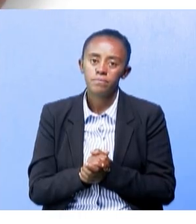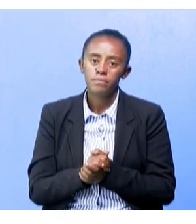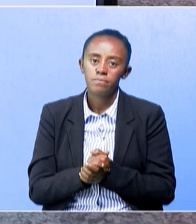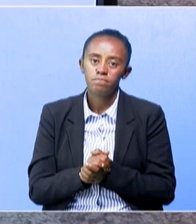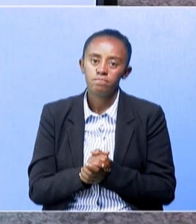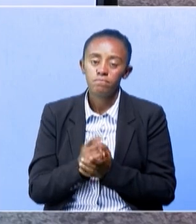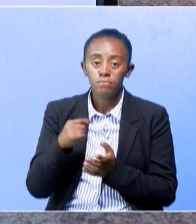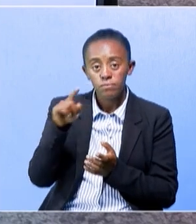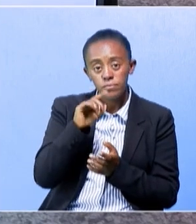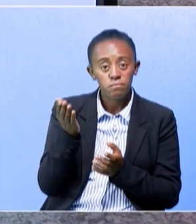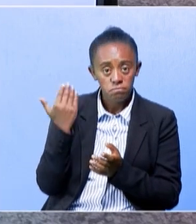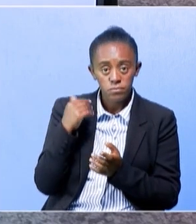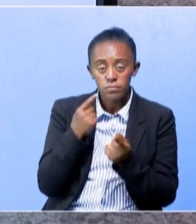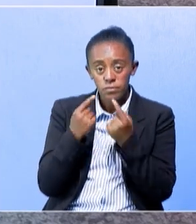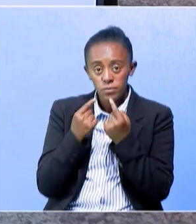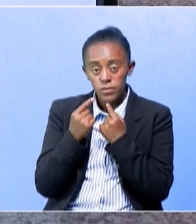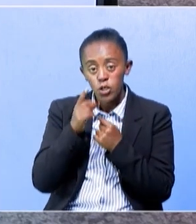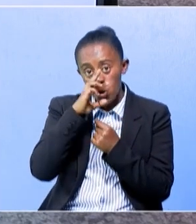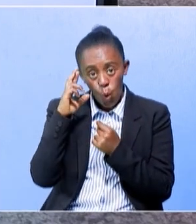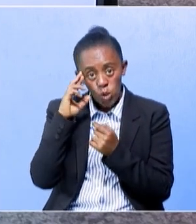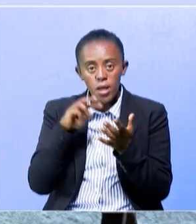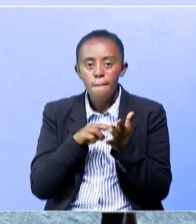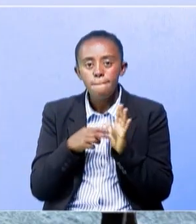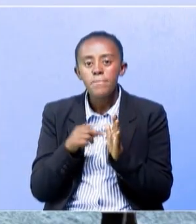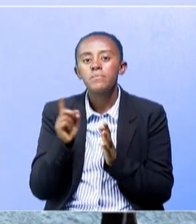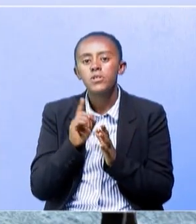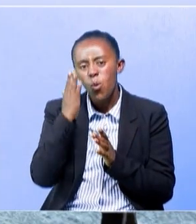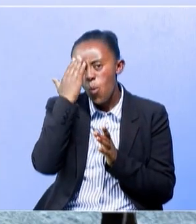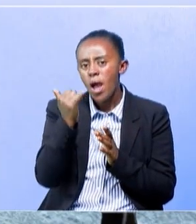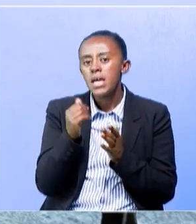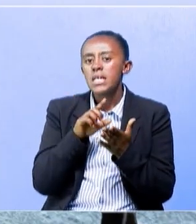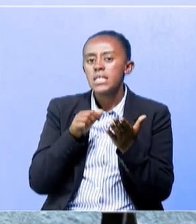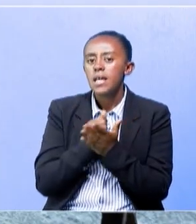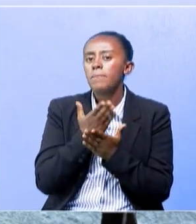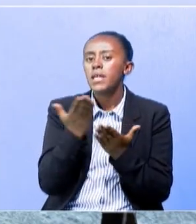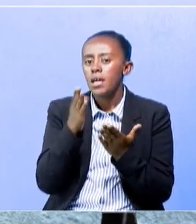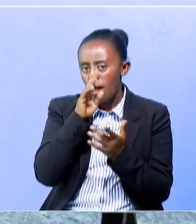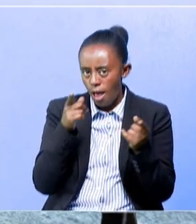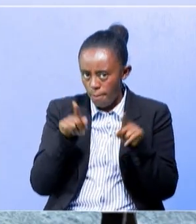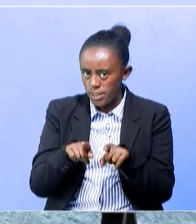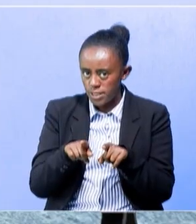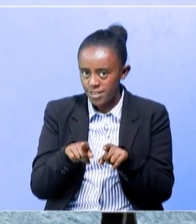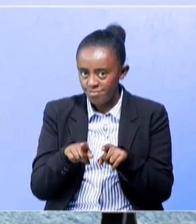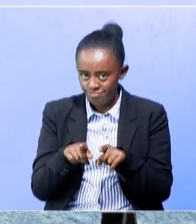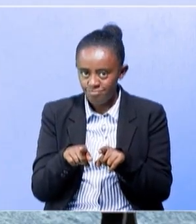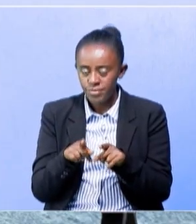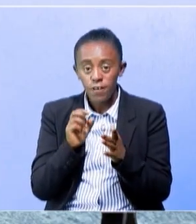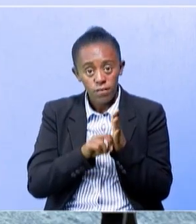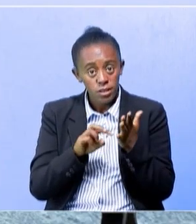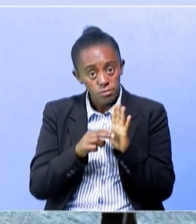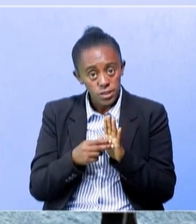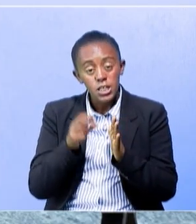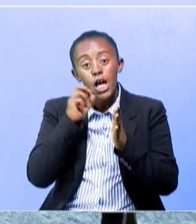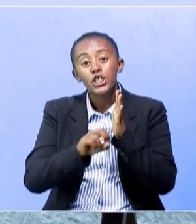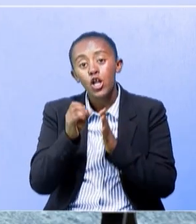As we have said earlier, cause means why something happens, isn't it? What about effect? It's the